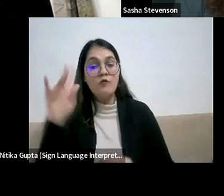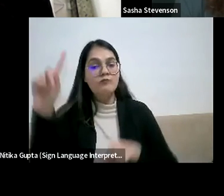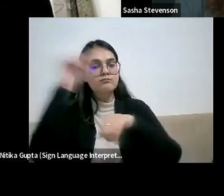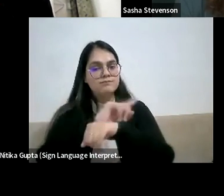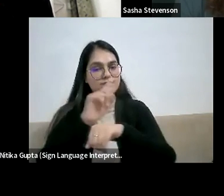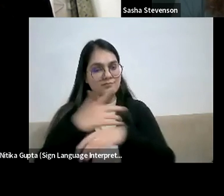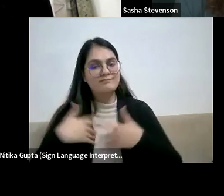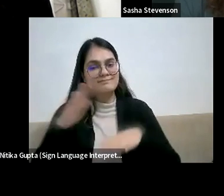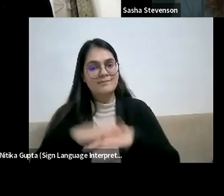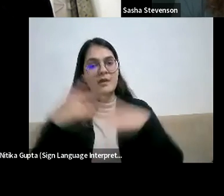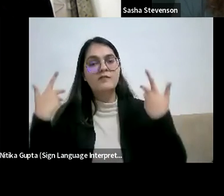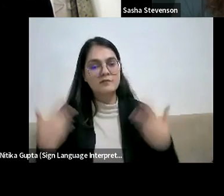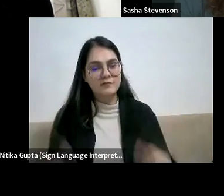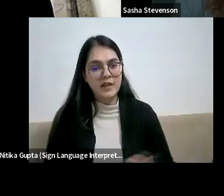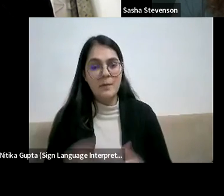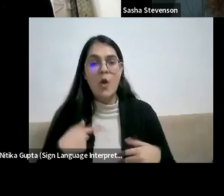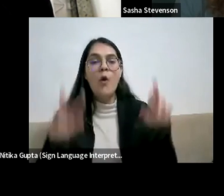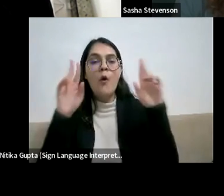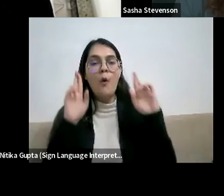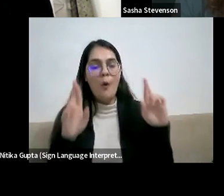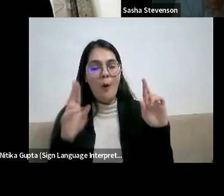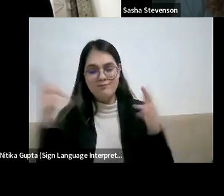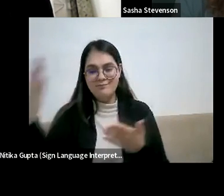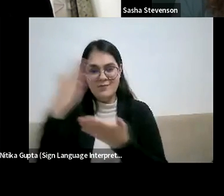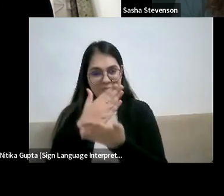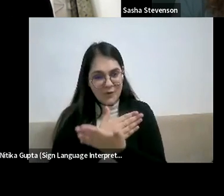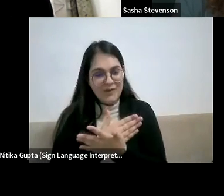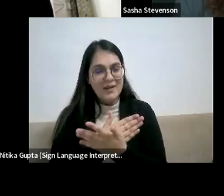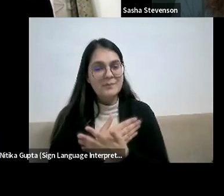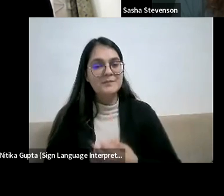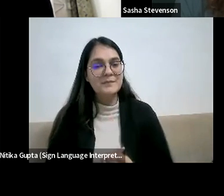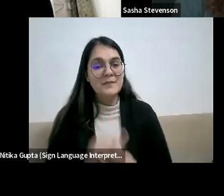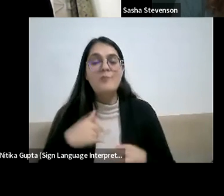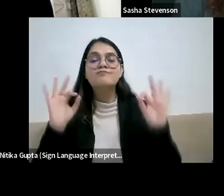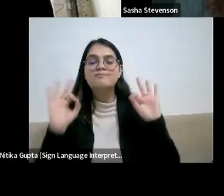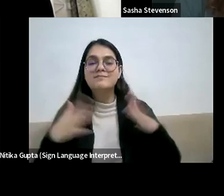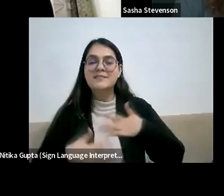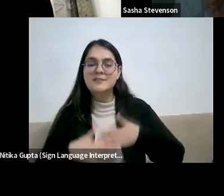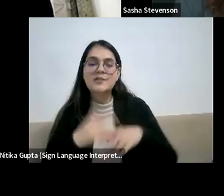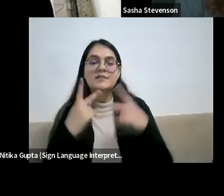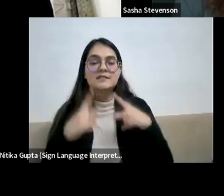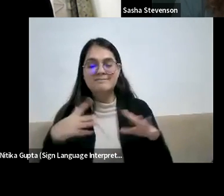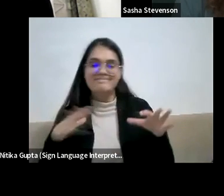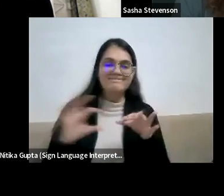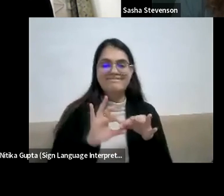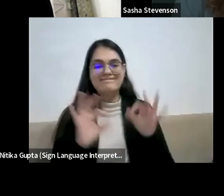days now, and I hope you found our programming enlightening and